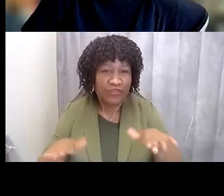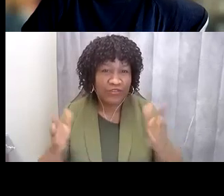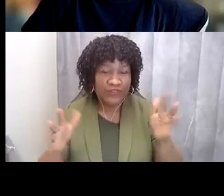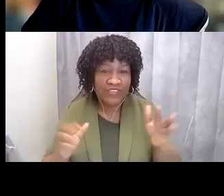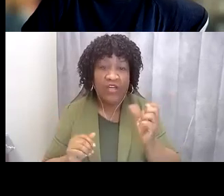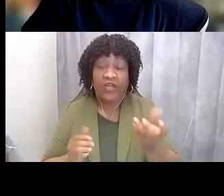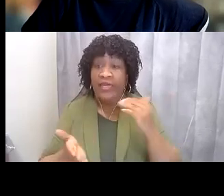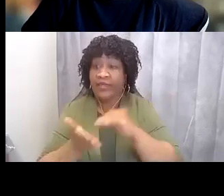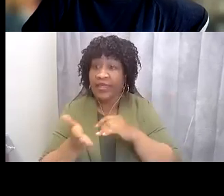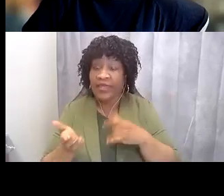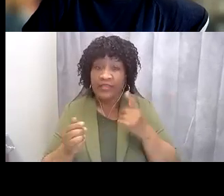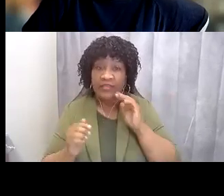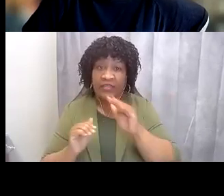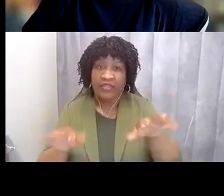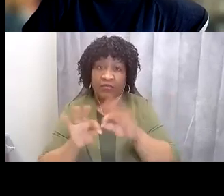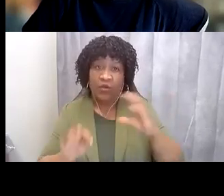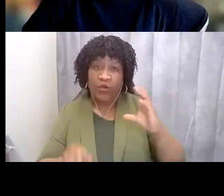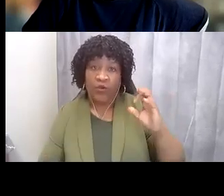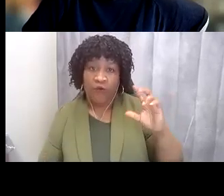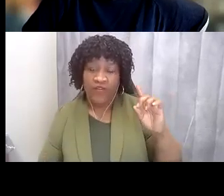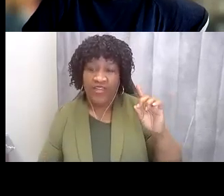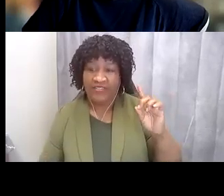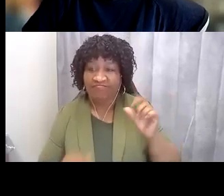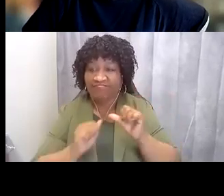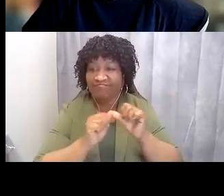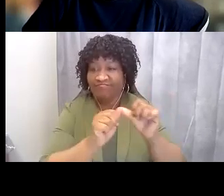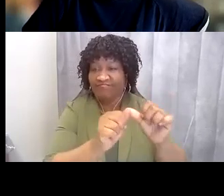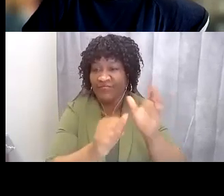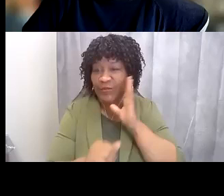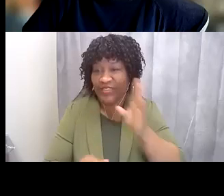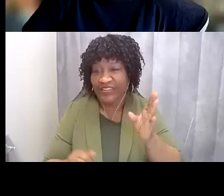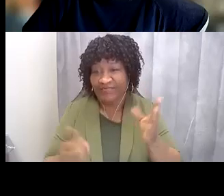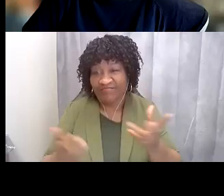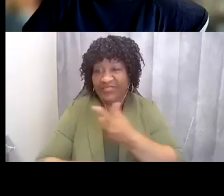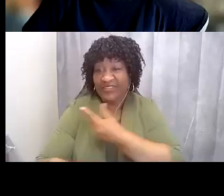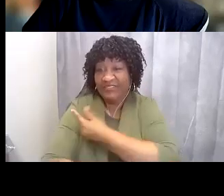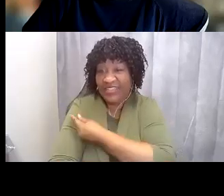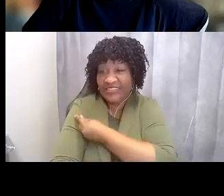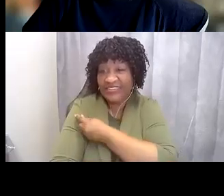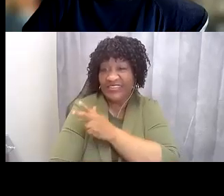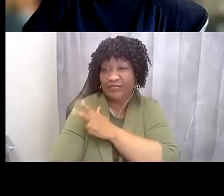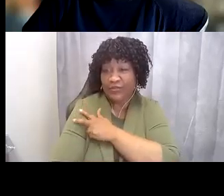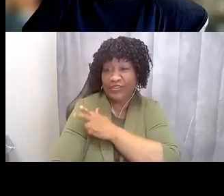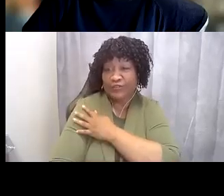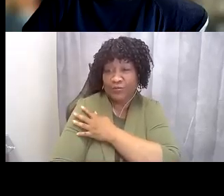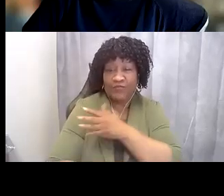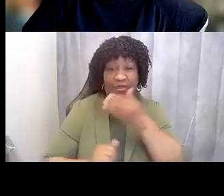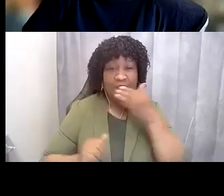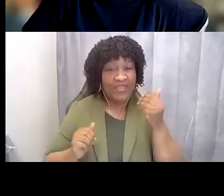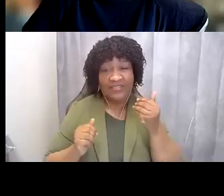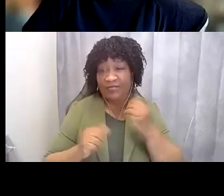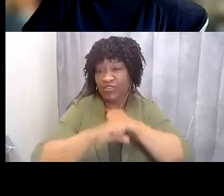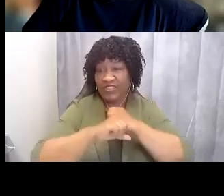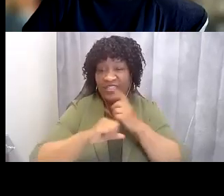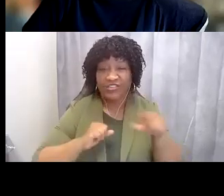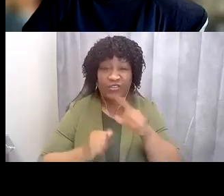And then again, just a reminder, COVID isn't going away, and vaccines and boosters are the best protection available, and will